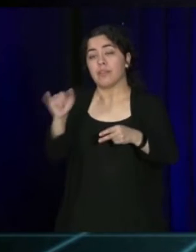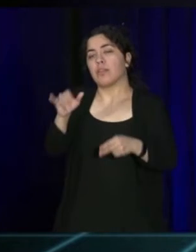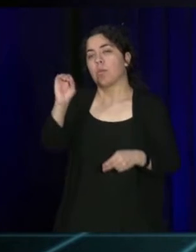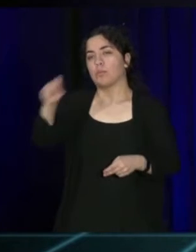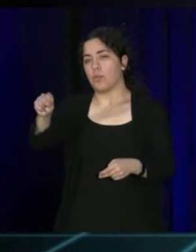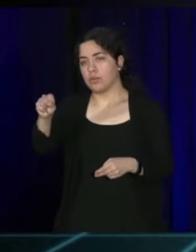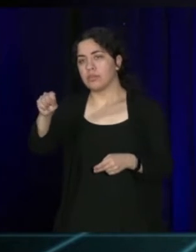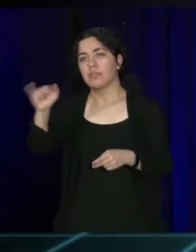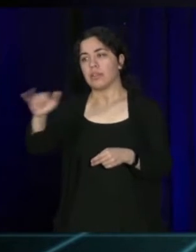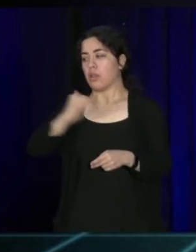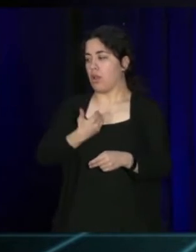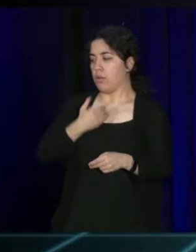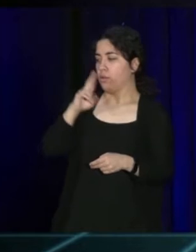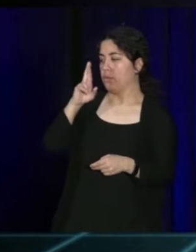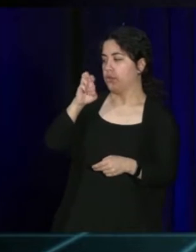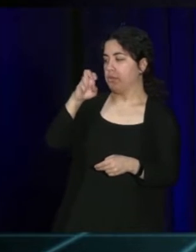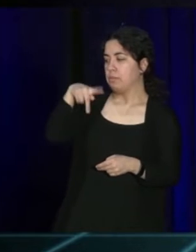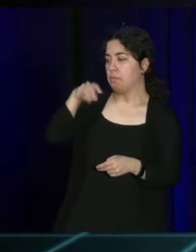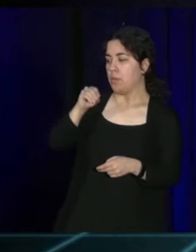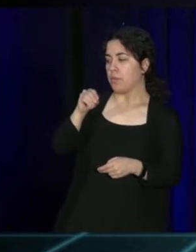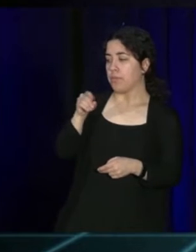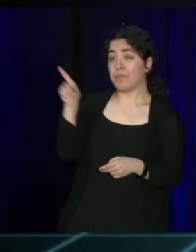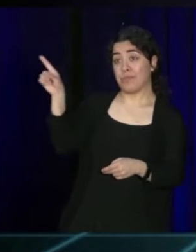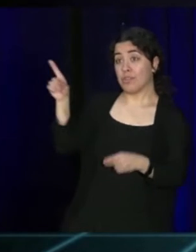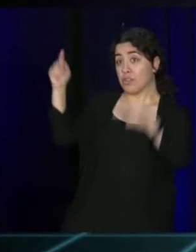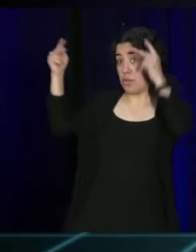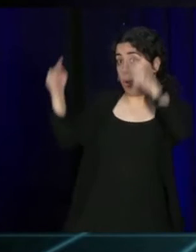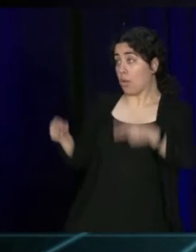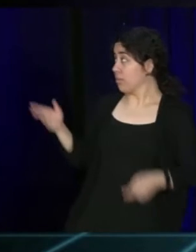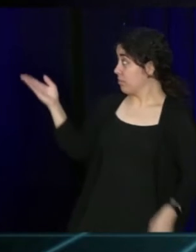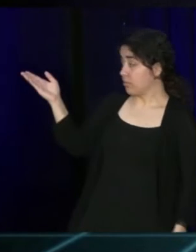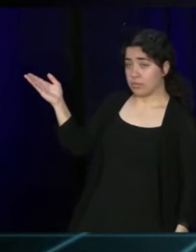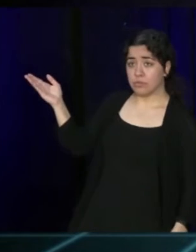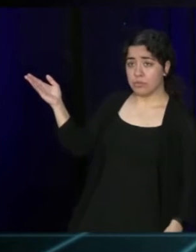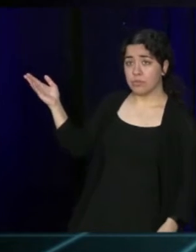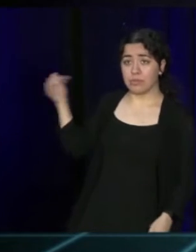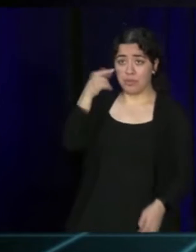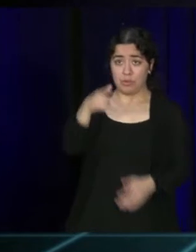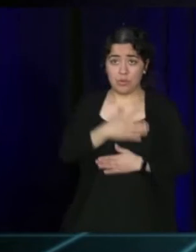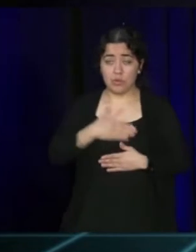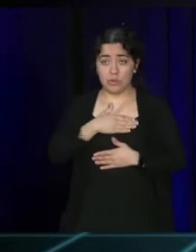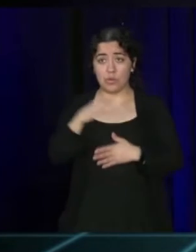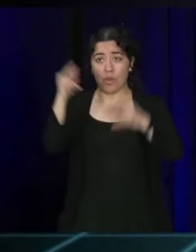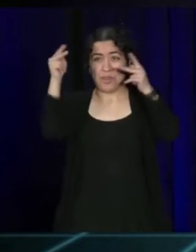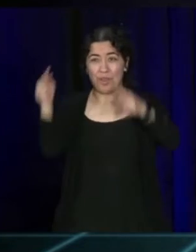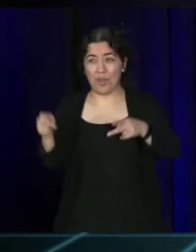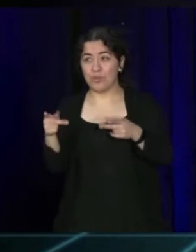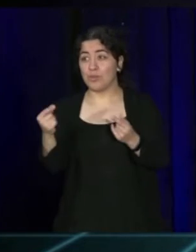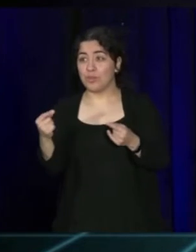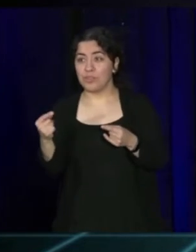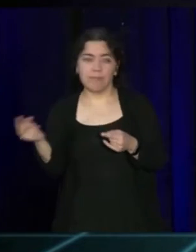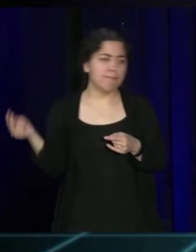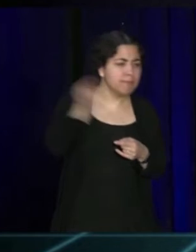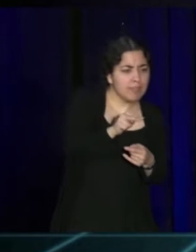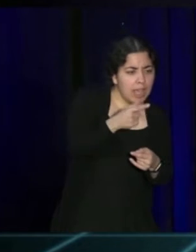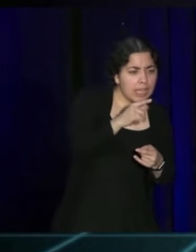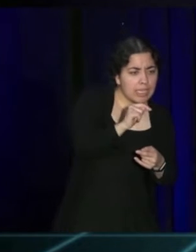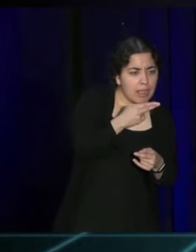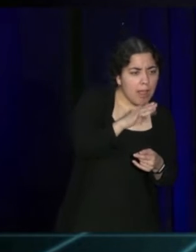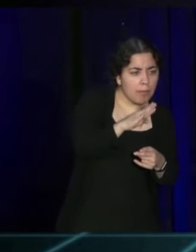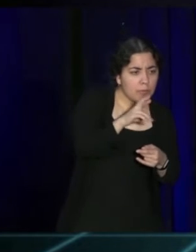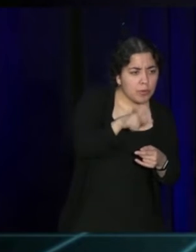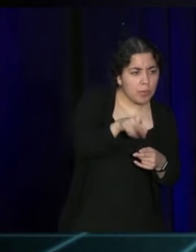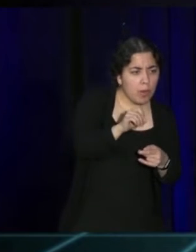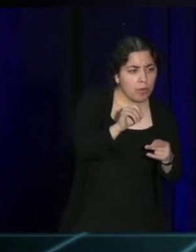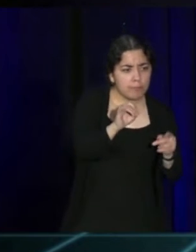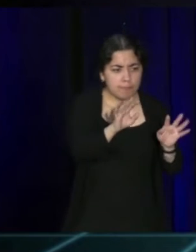actually the code itself. I imagine if y'all like doing code, you're gonna go into a GitHub repo and poke around. If you find any bugs, open an